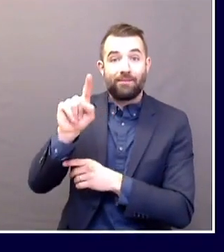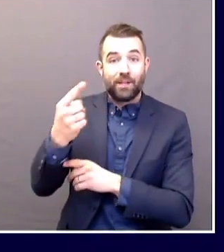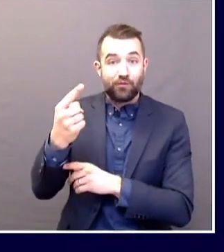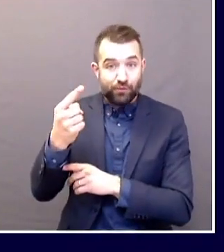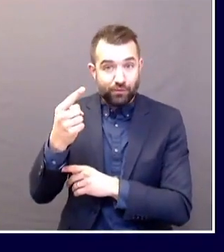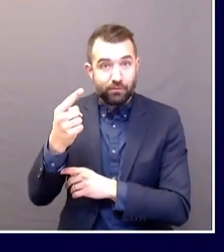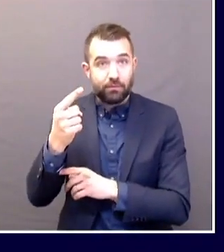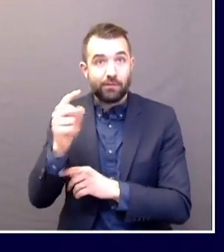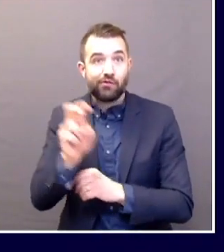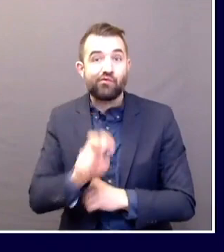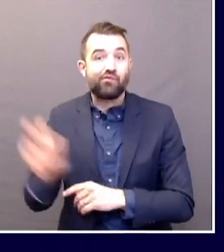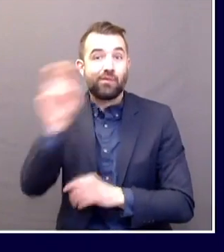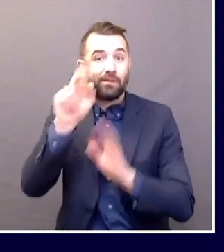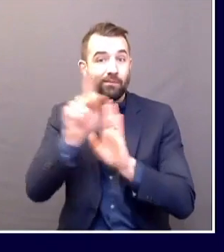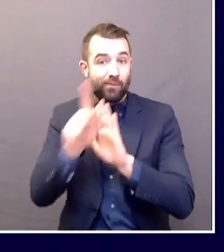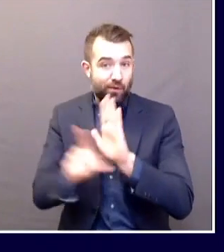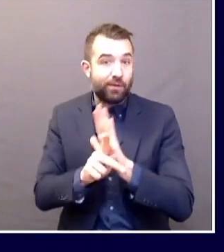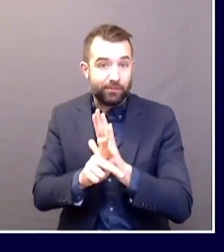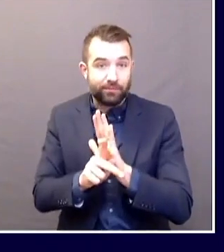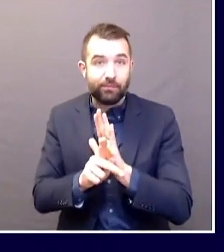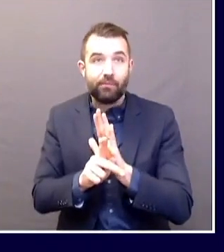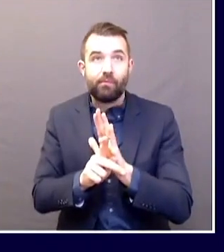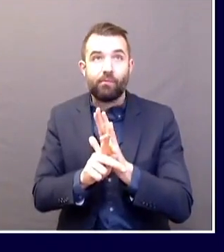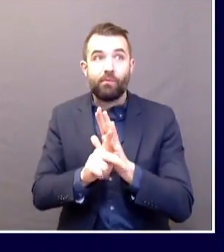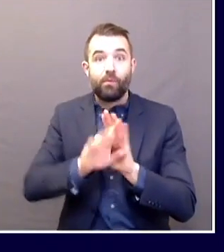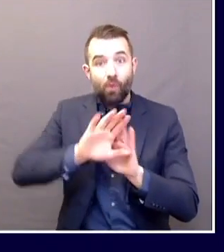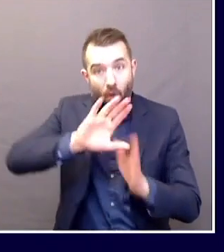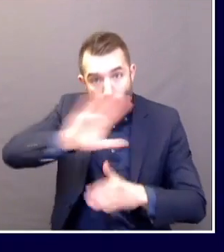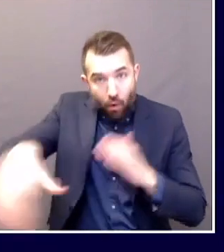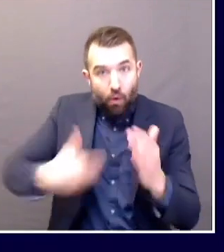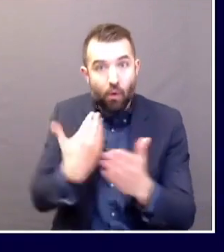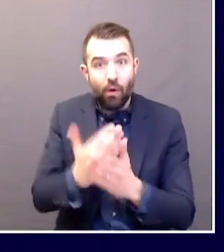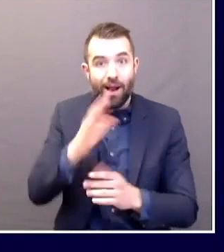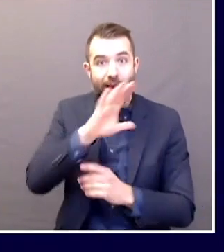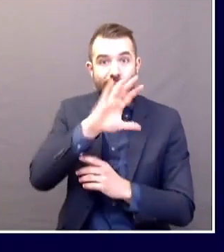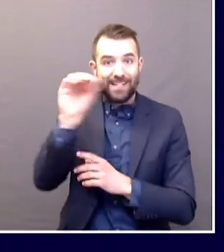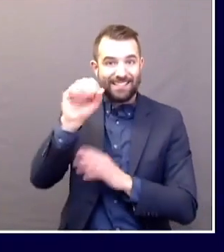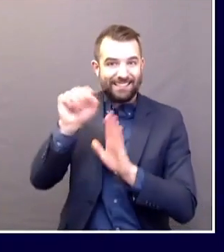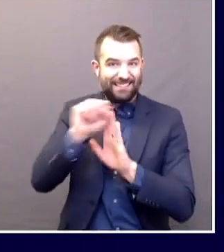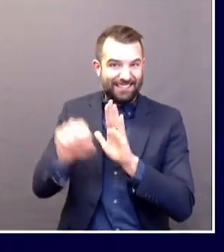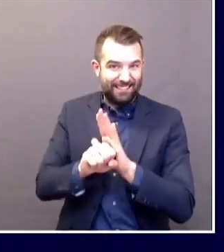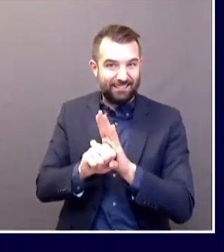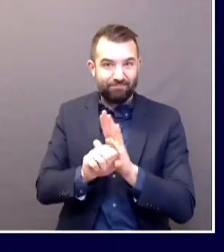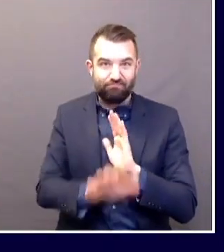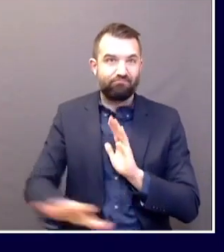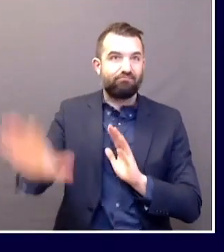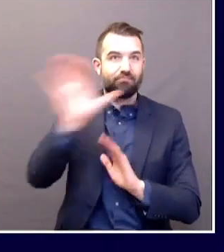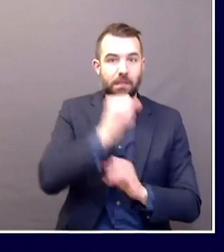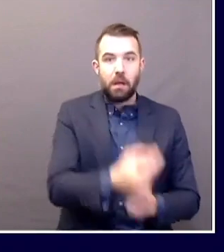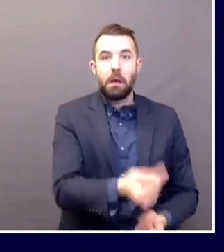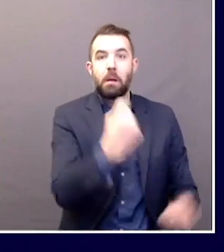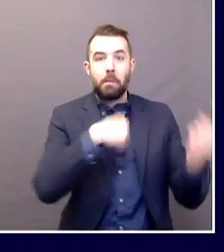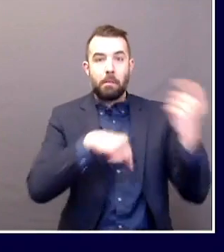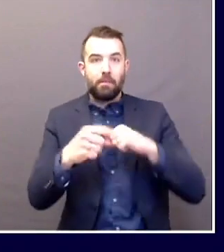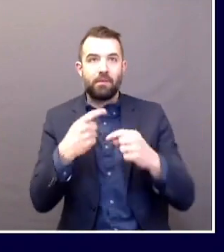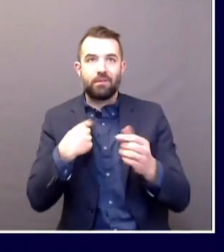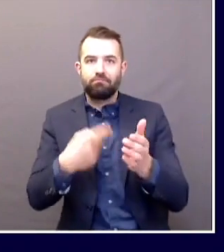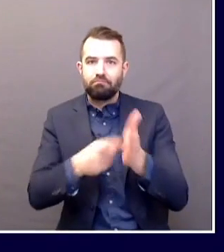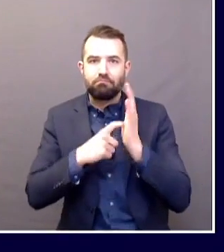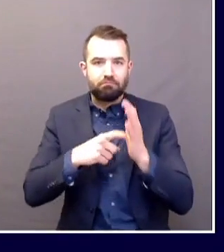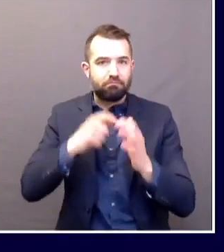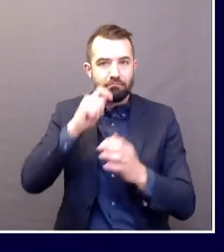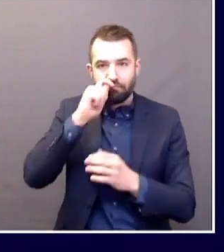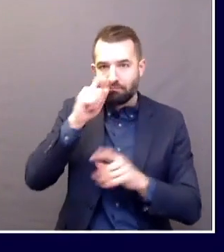an all states included unless exempt to a all states exempt unless included model. Let me be a little clearer about